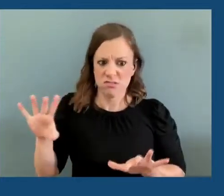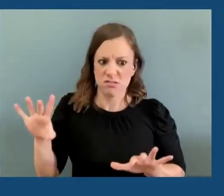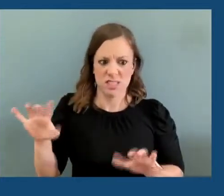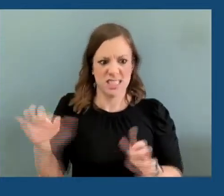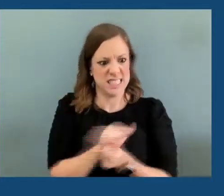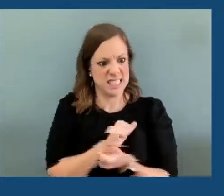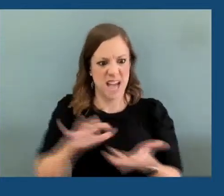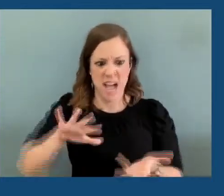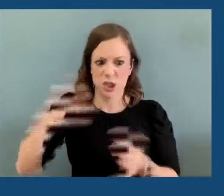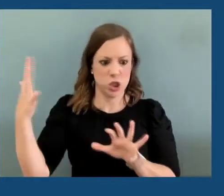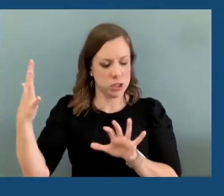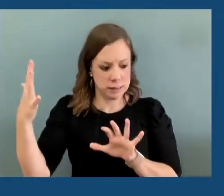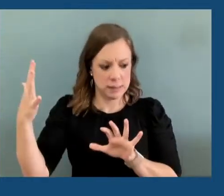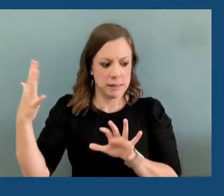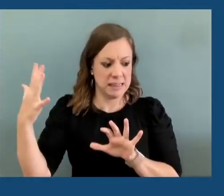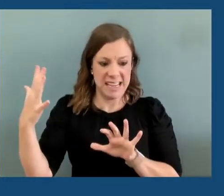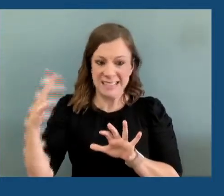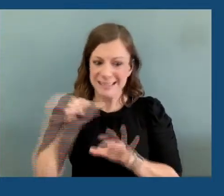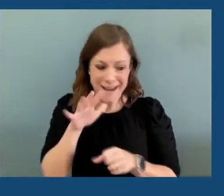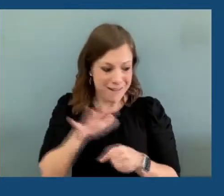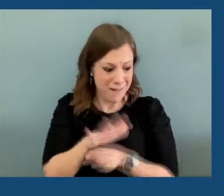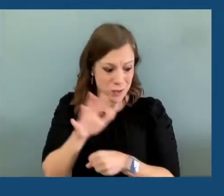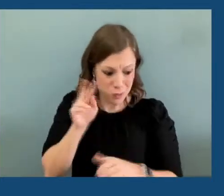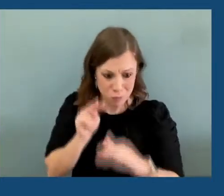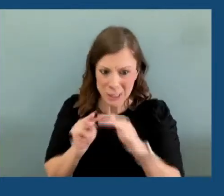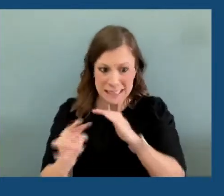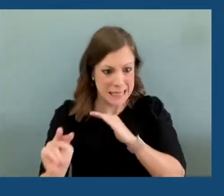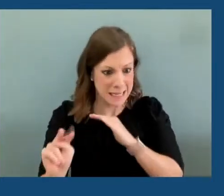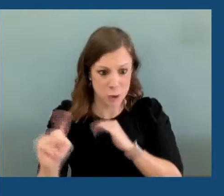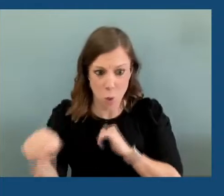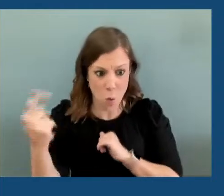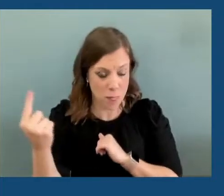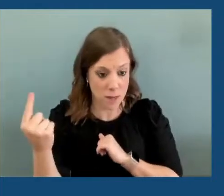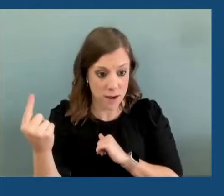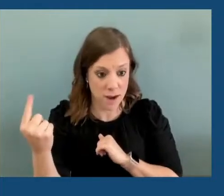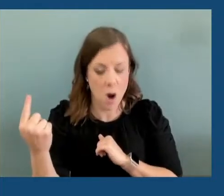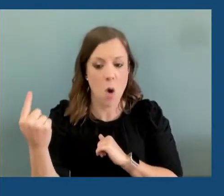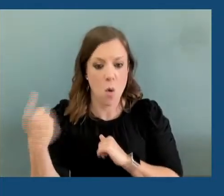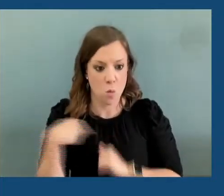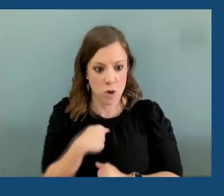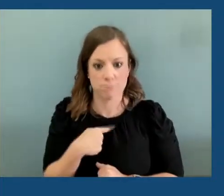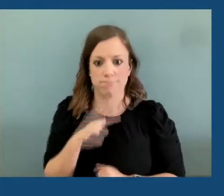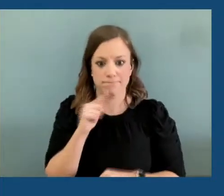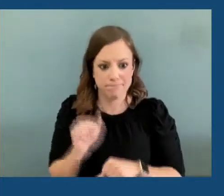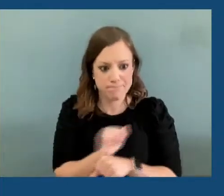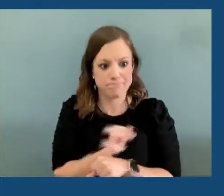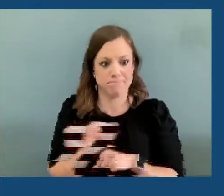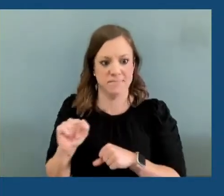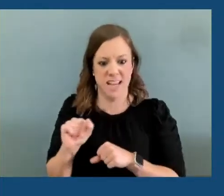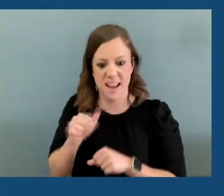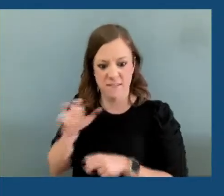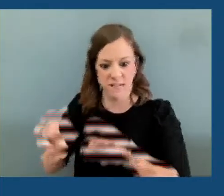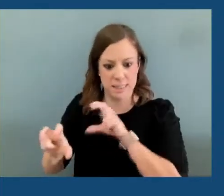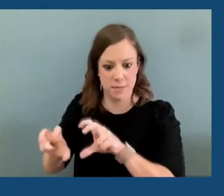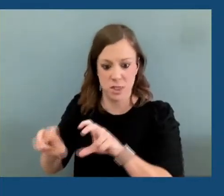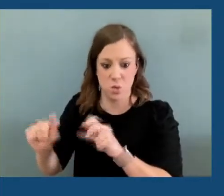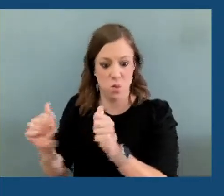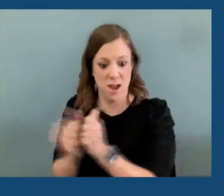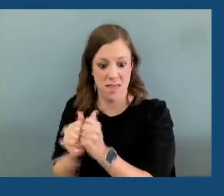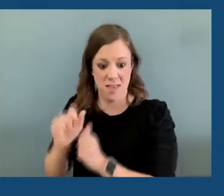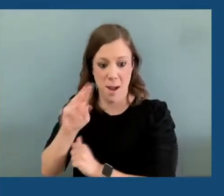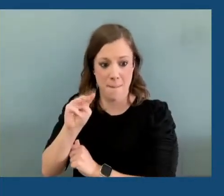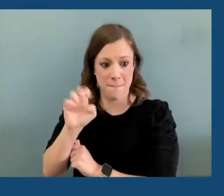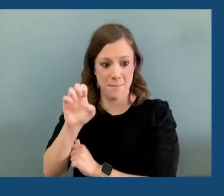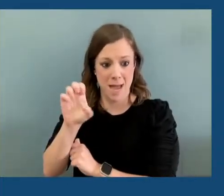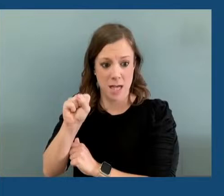anymore to predict them, even though we know we're making extraordinary investments in that with the mesonet and more. We need, it is